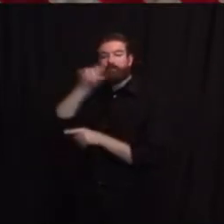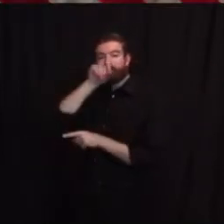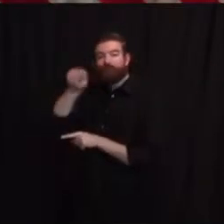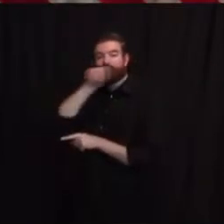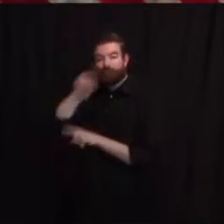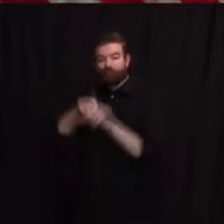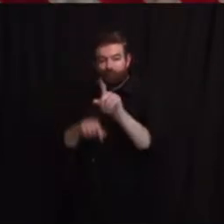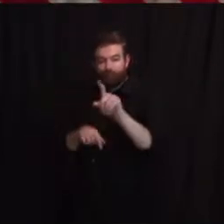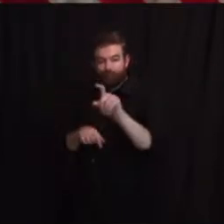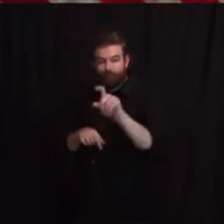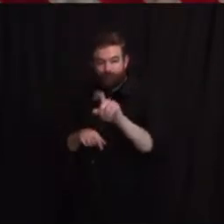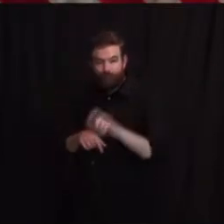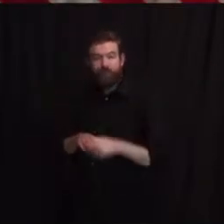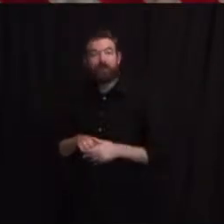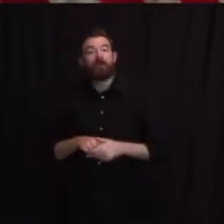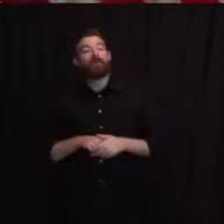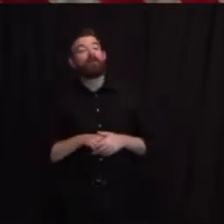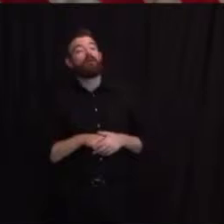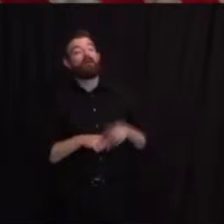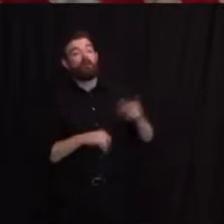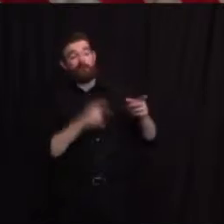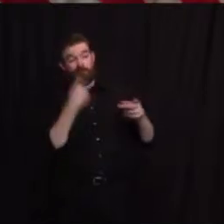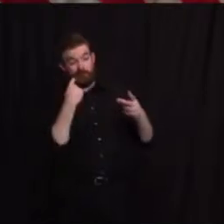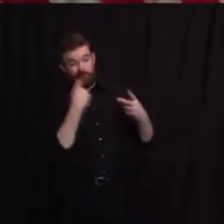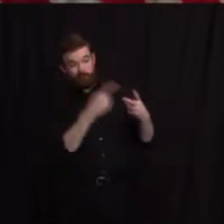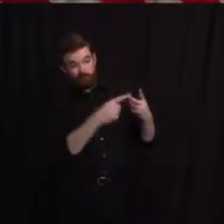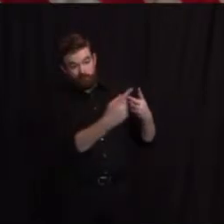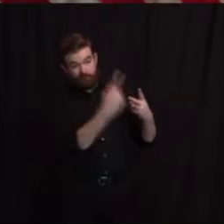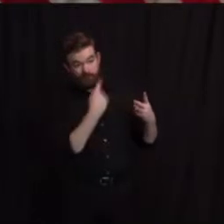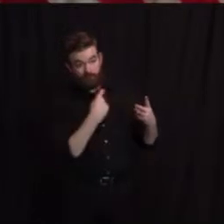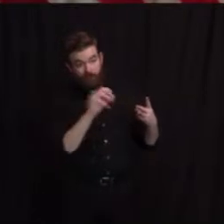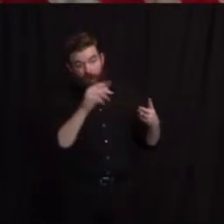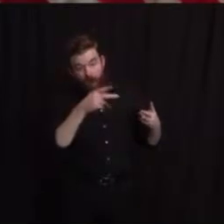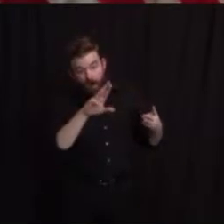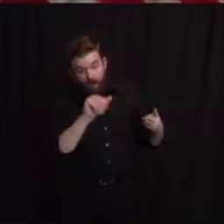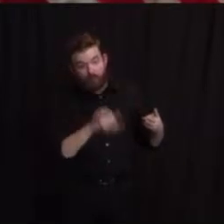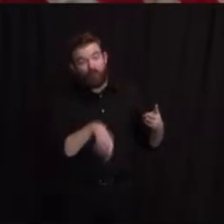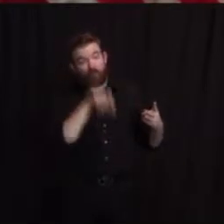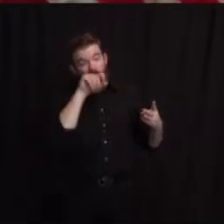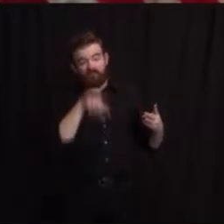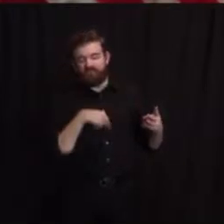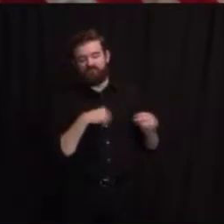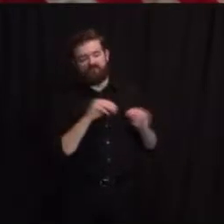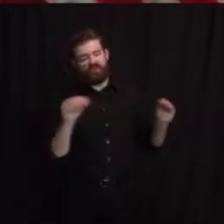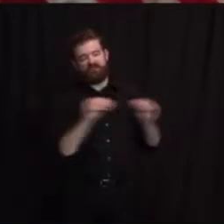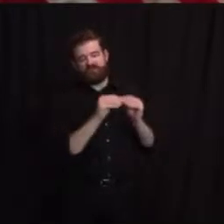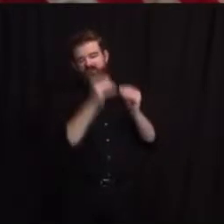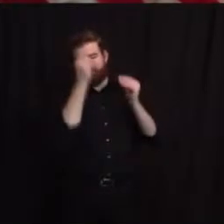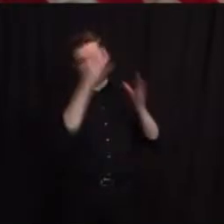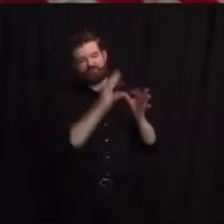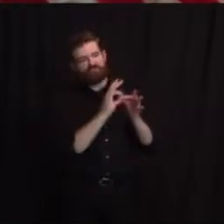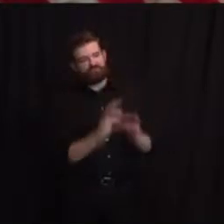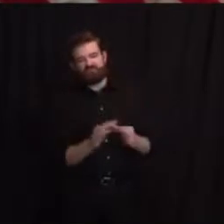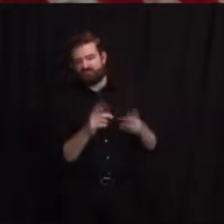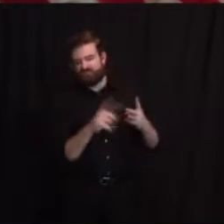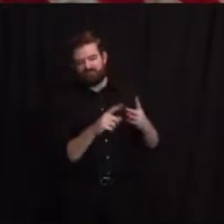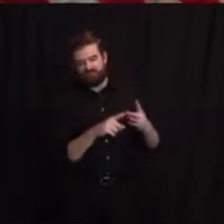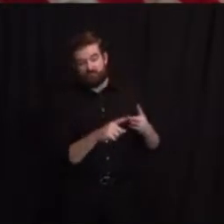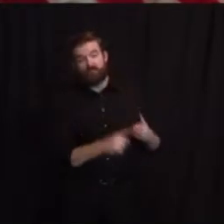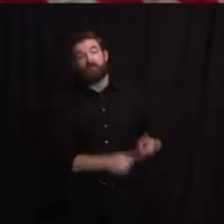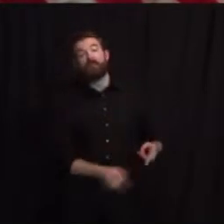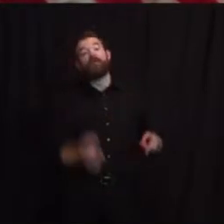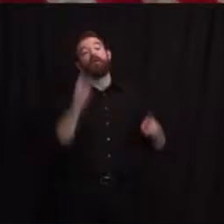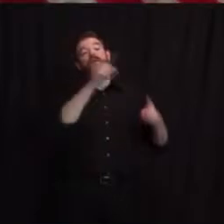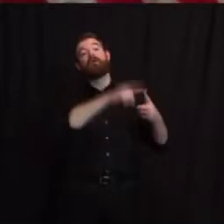will it take place before we can amp the Army up? And the answer is it won't. I